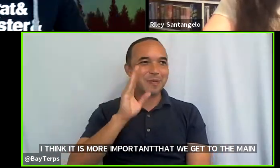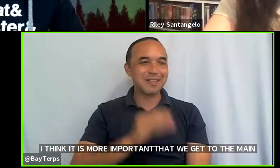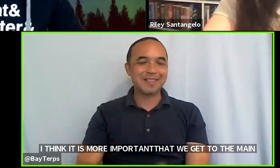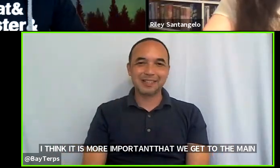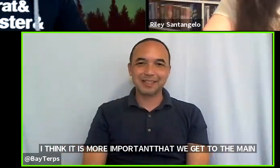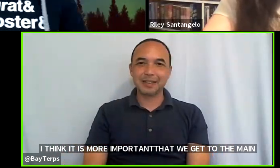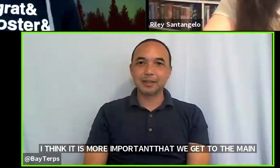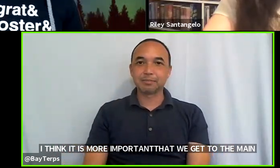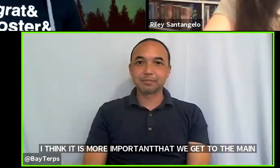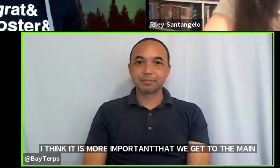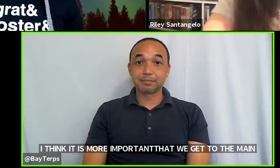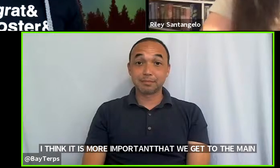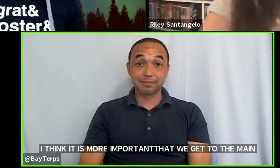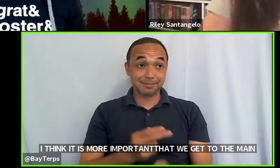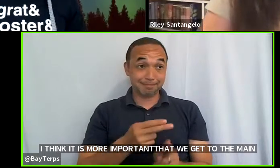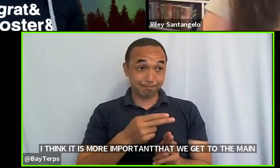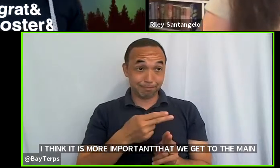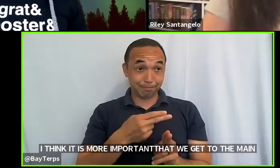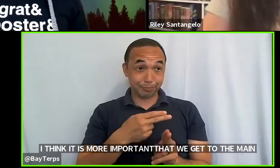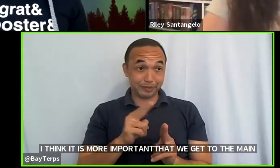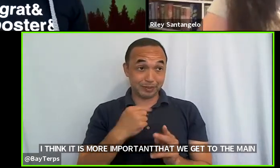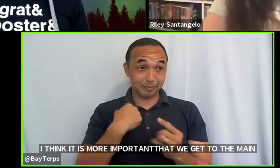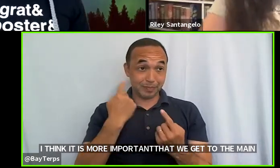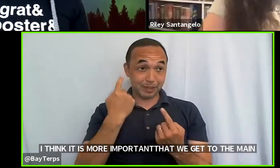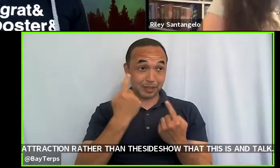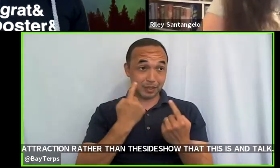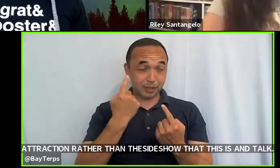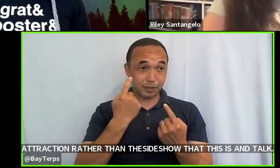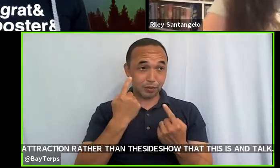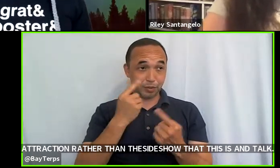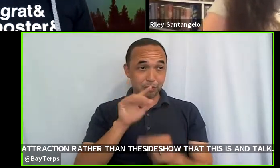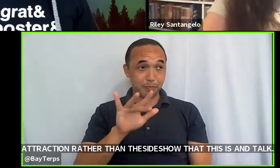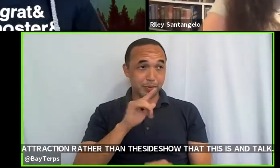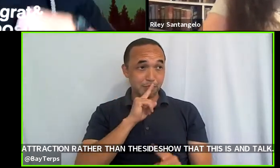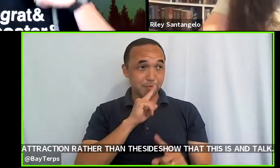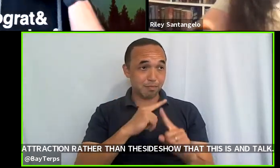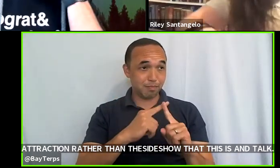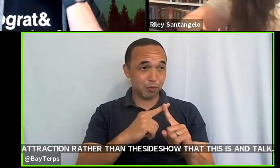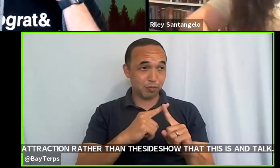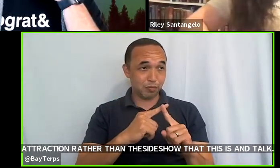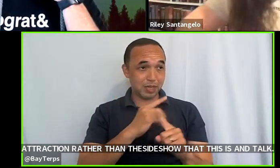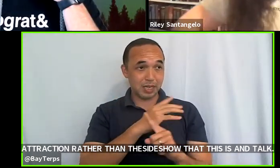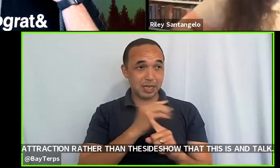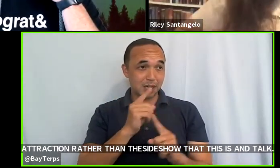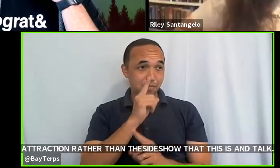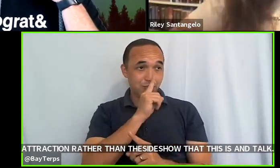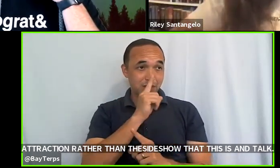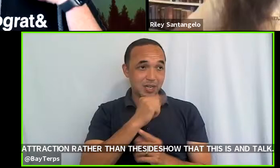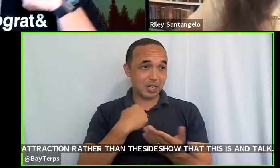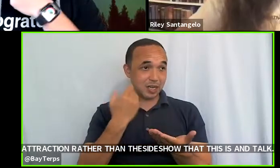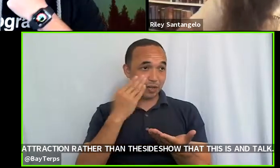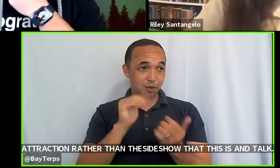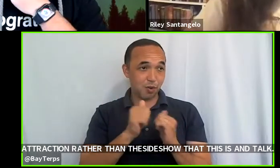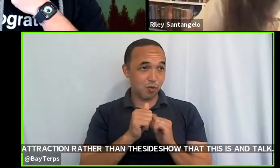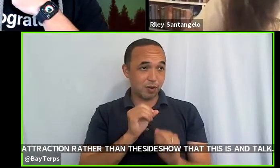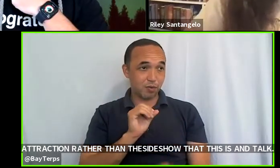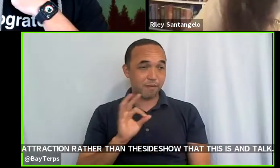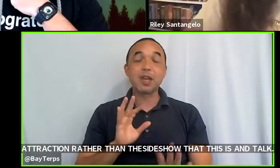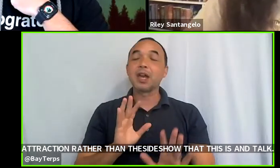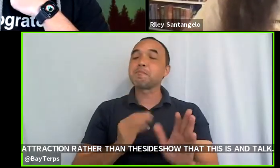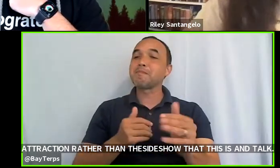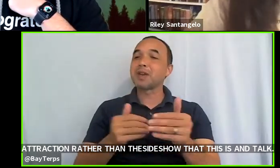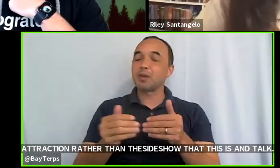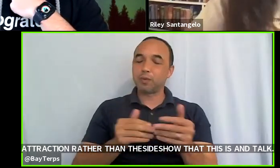I briefly considered leaving my microphone on mute and pretending I didn't know I was muted.